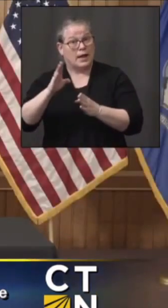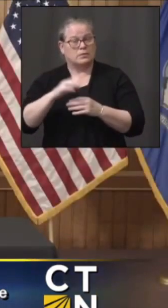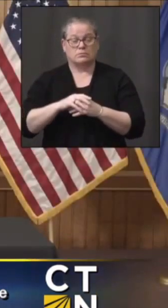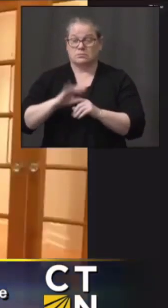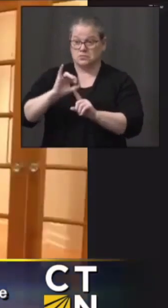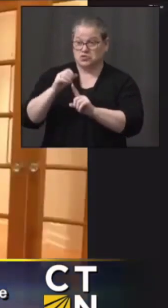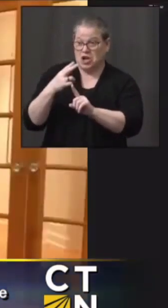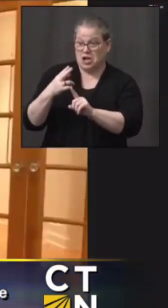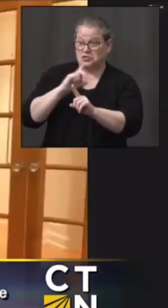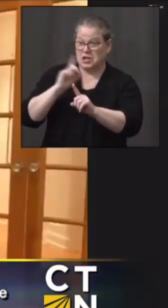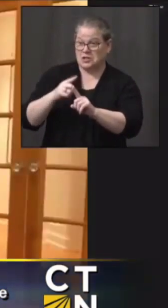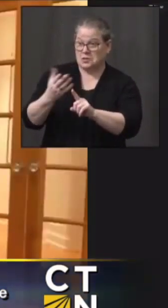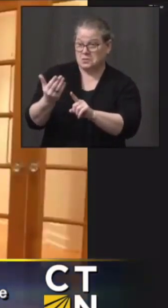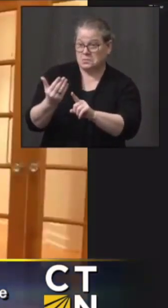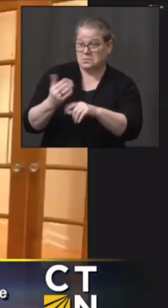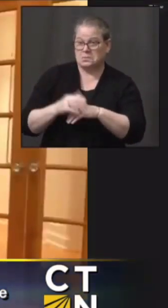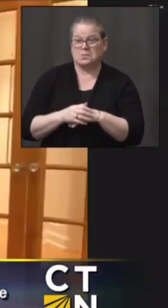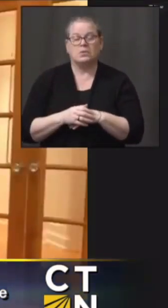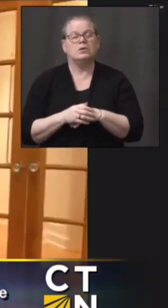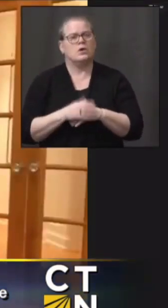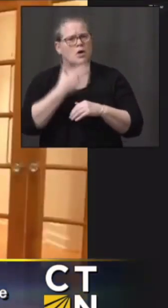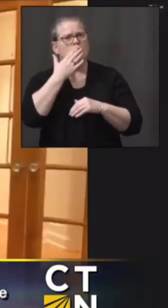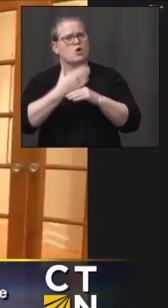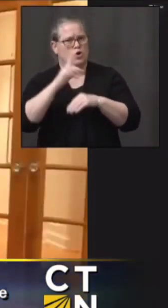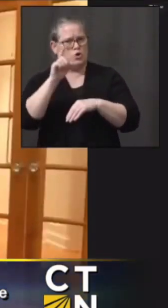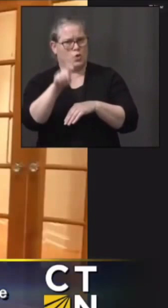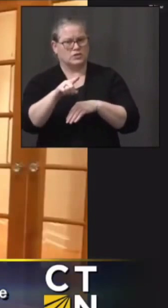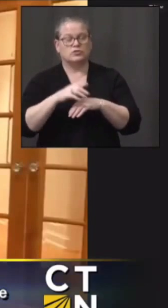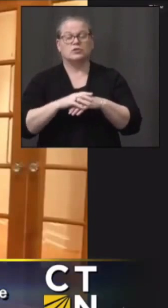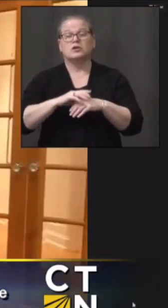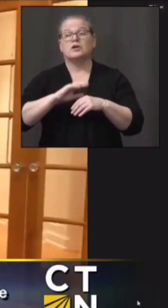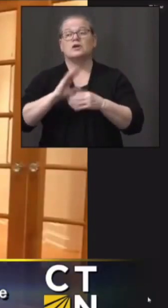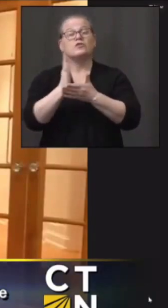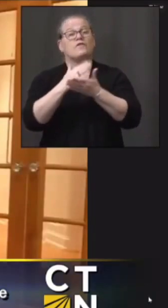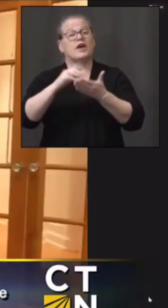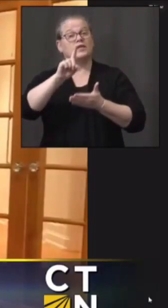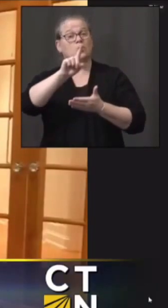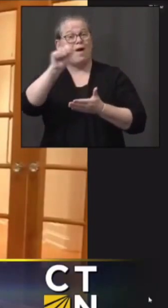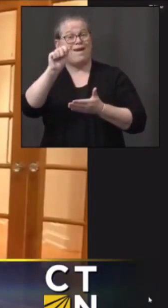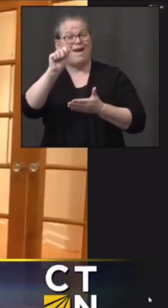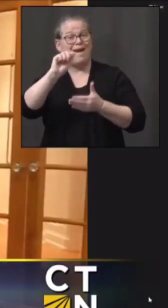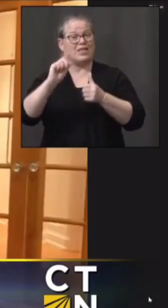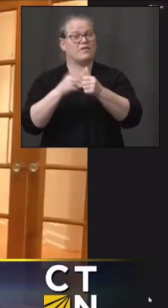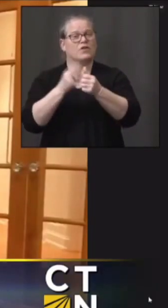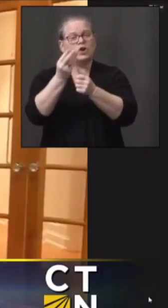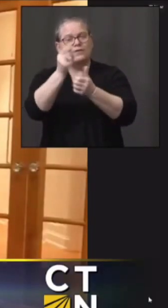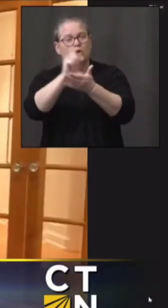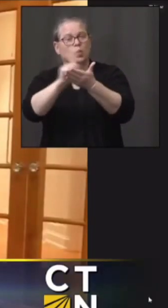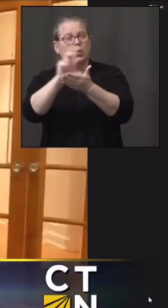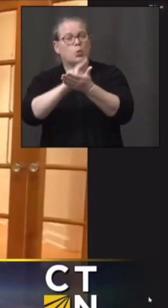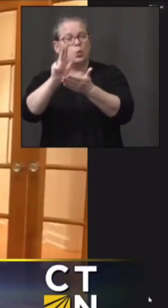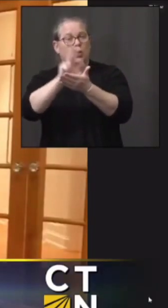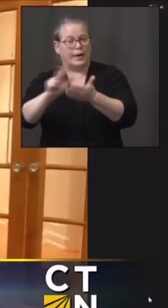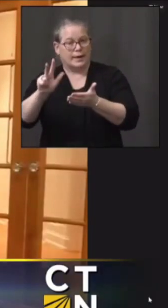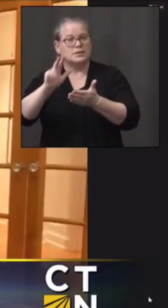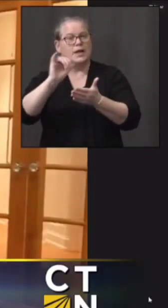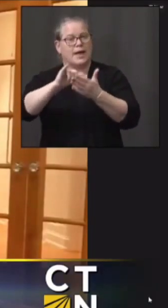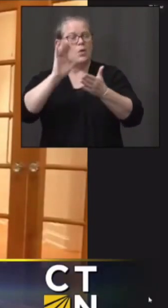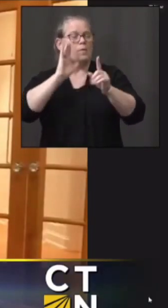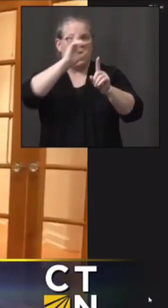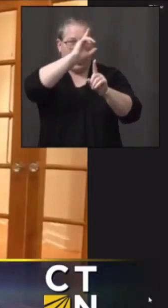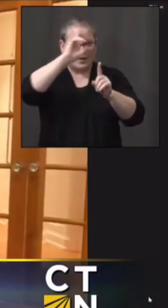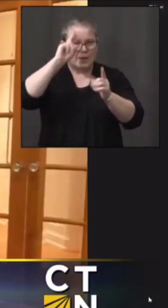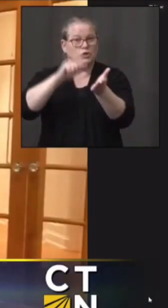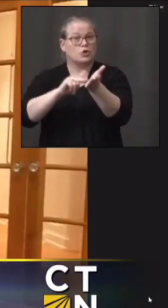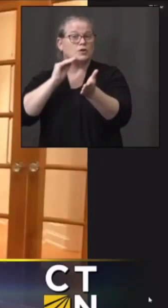So what we've been talking about so far is really for the first couple of weeks of Phase 1A with our hospitals and our healthcare workers and our nursing homes. In parallel to this,